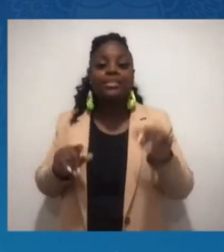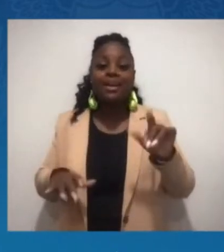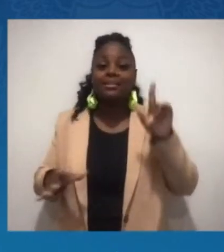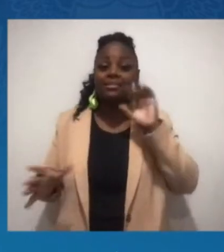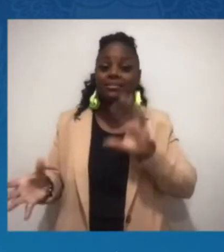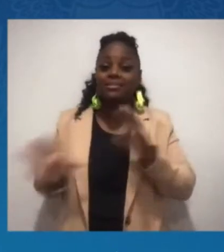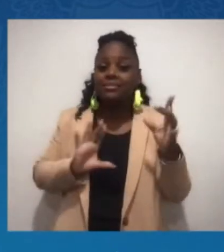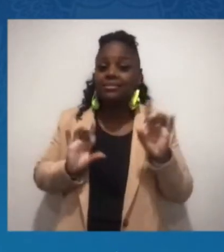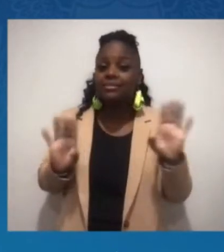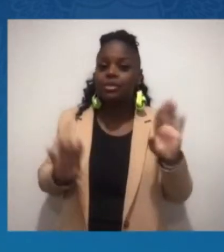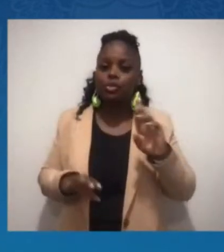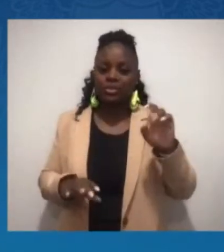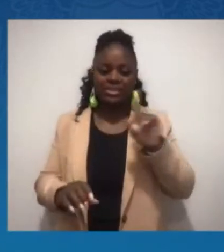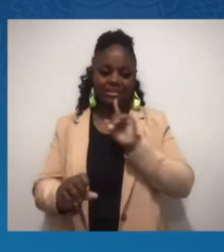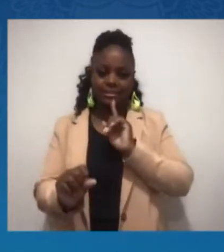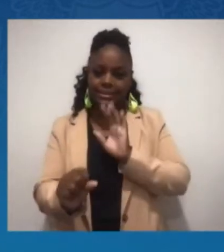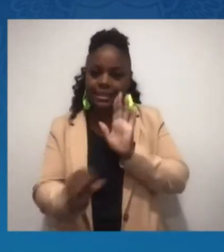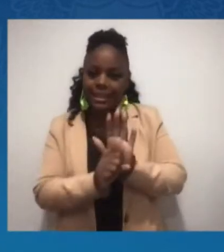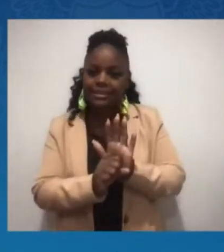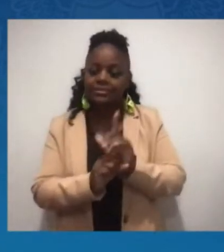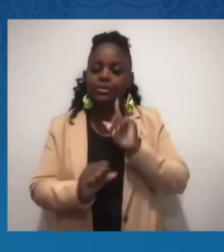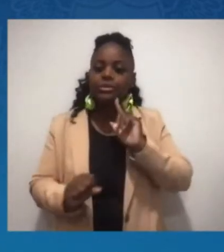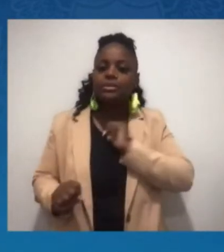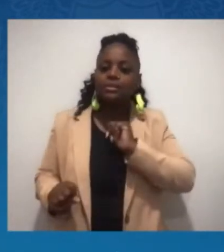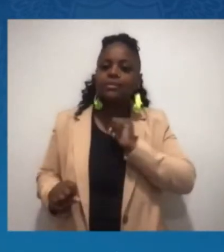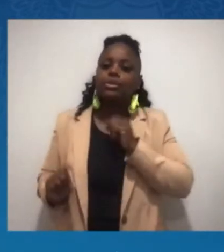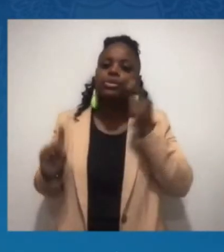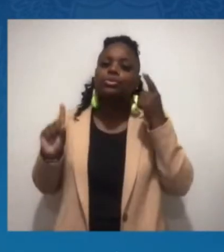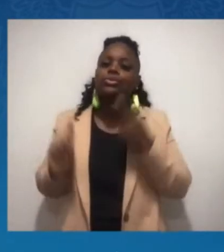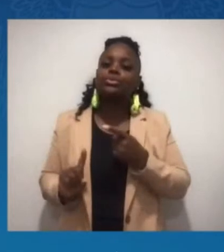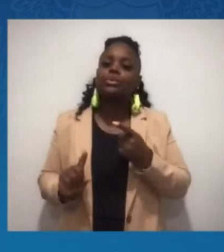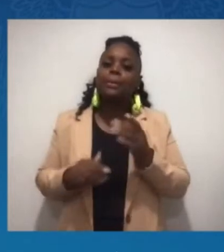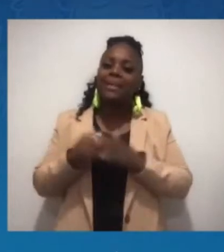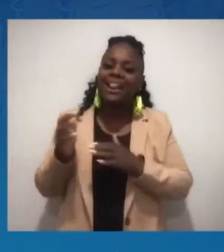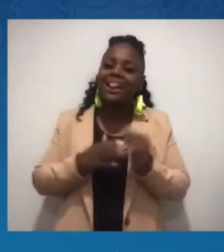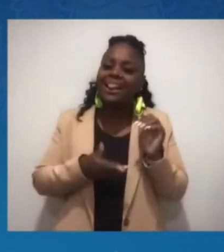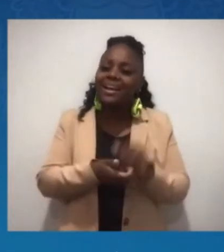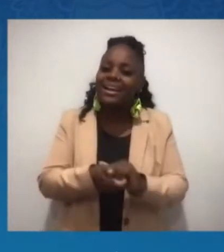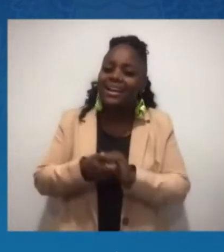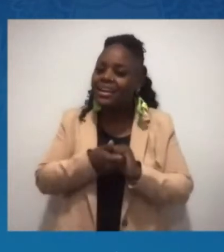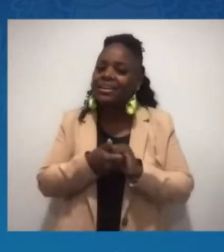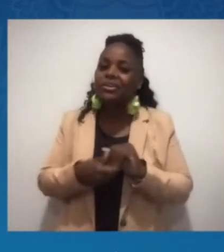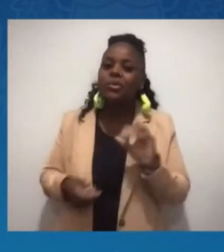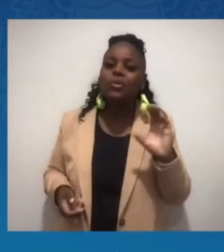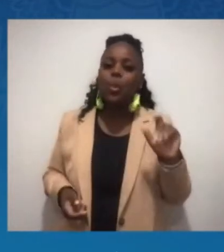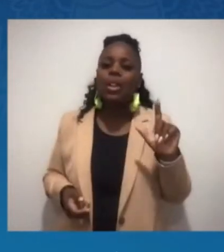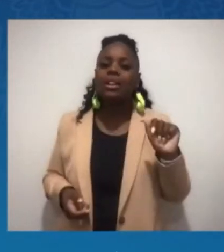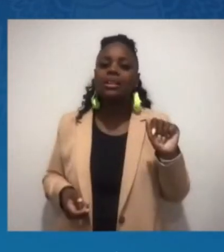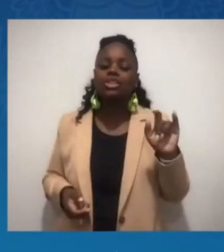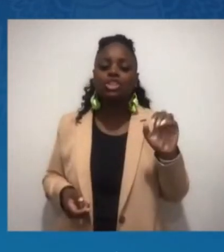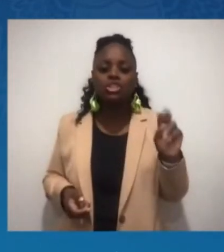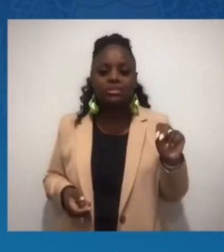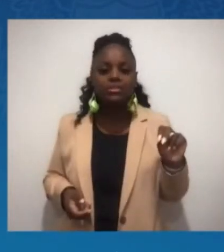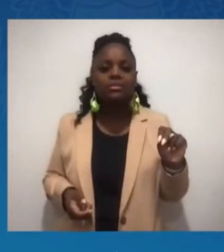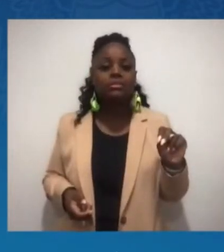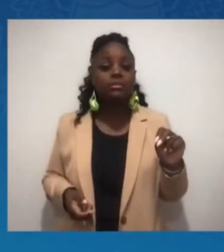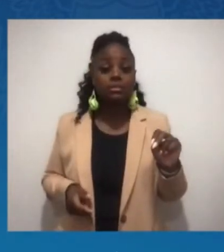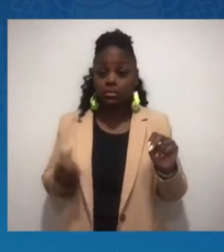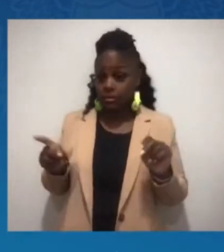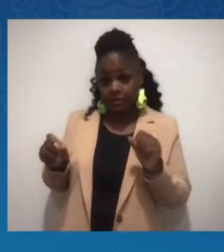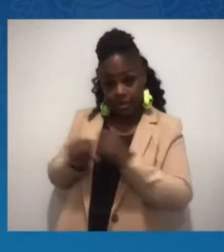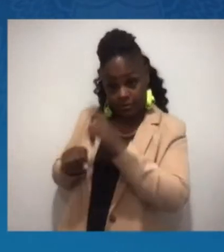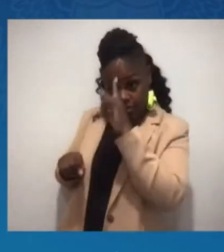ourselves to coalition building, to bringing together the folks who have been fighting forever and are currently